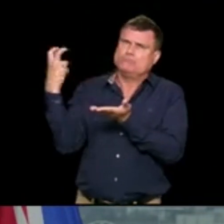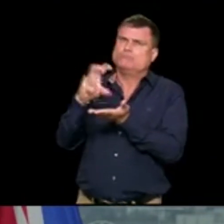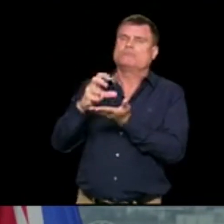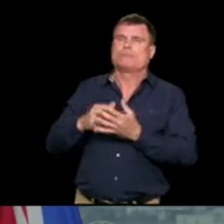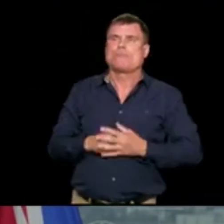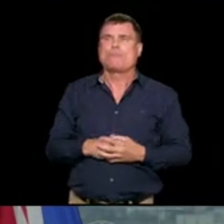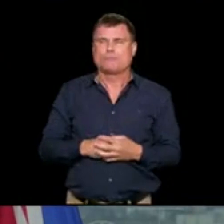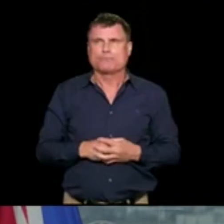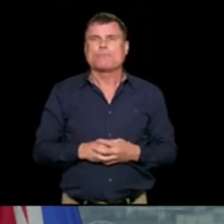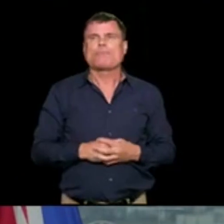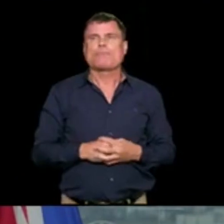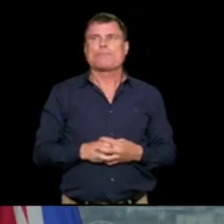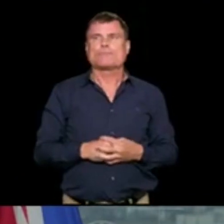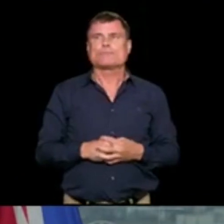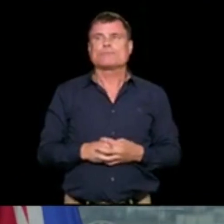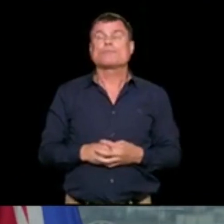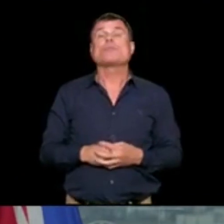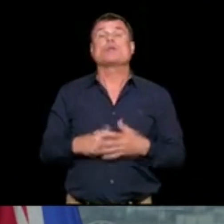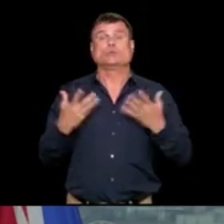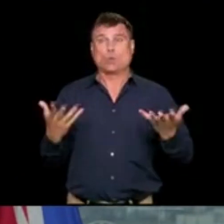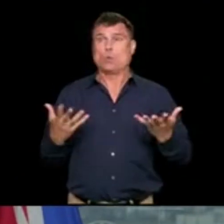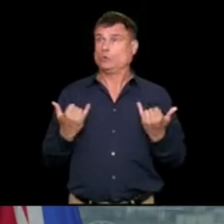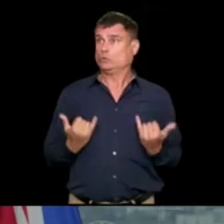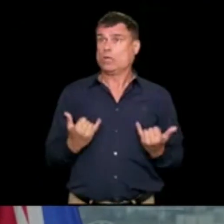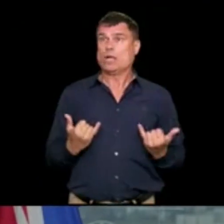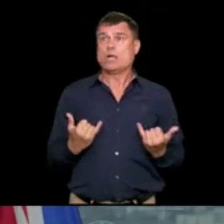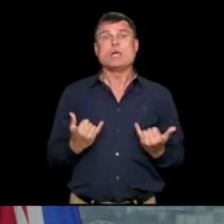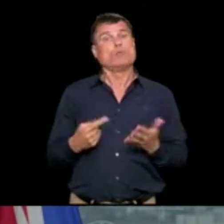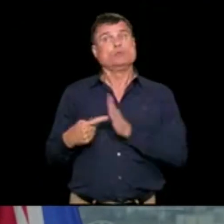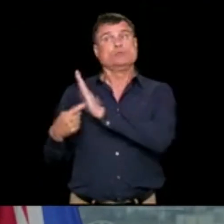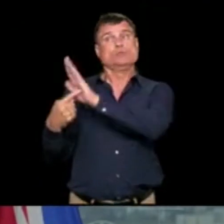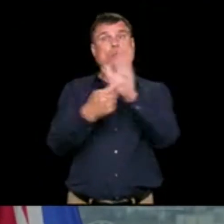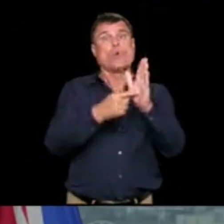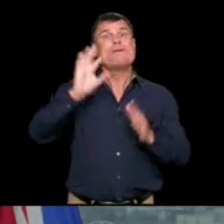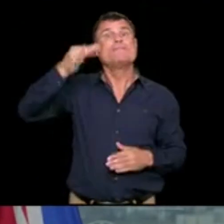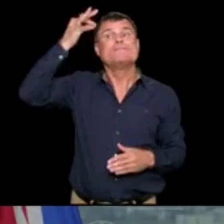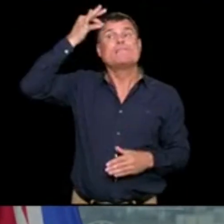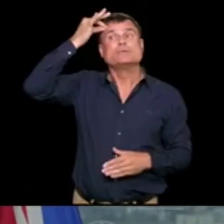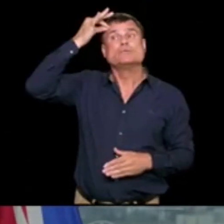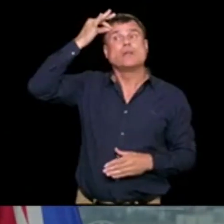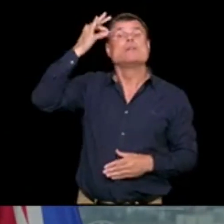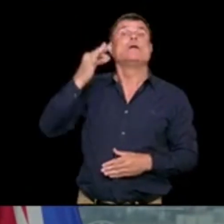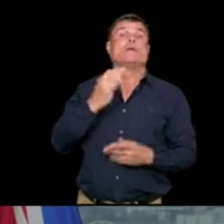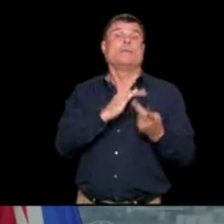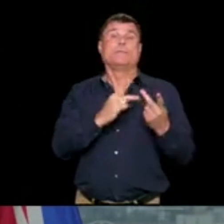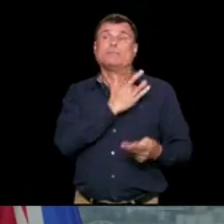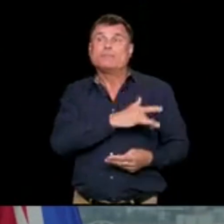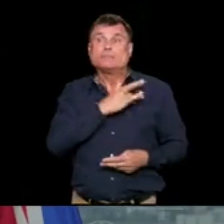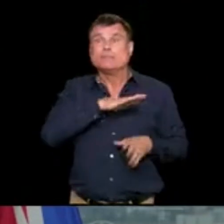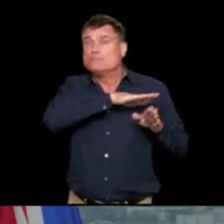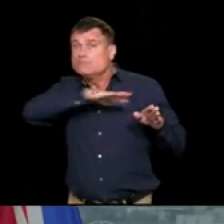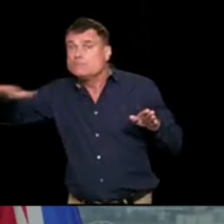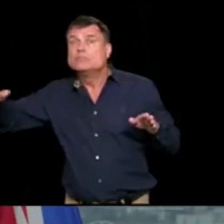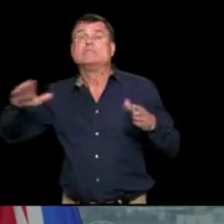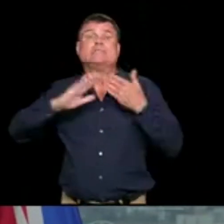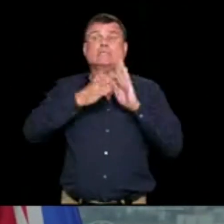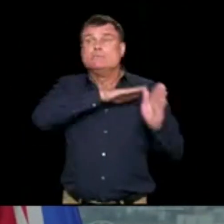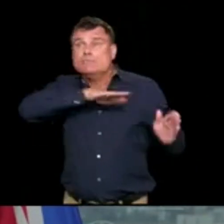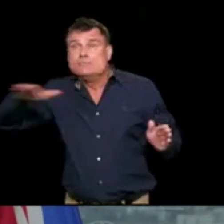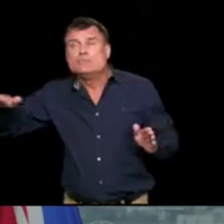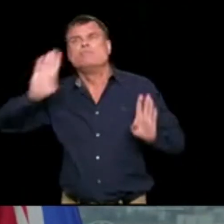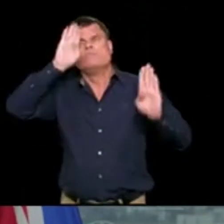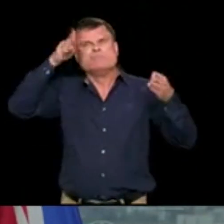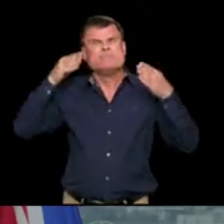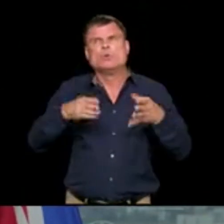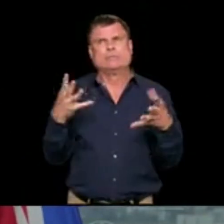infrastructure. Today's announcement shows that all levels of government share a common goal. We all want to protect the health of Canadians